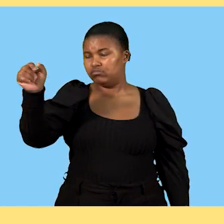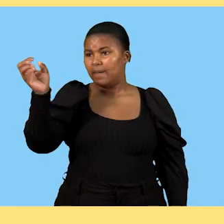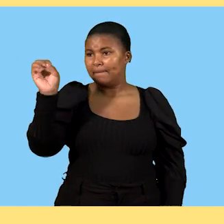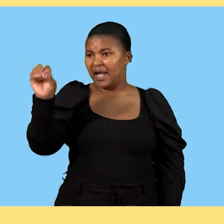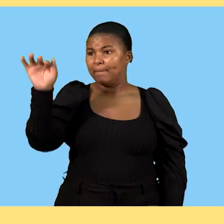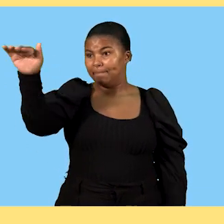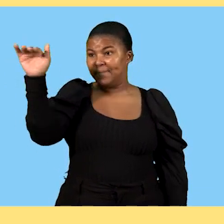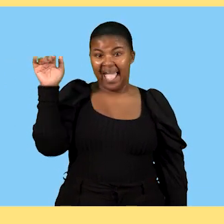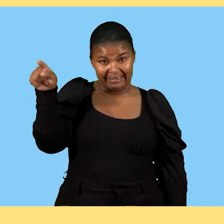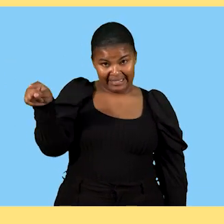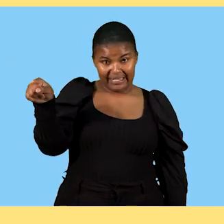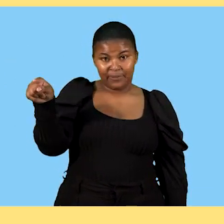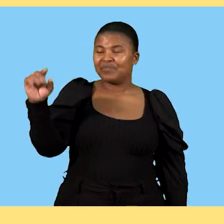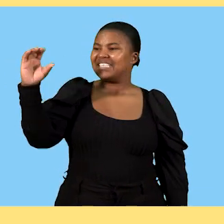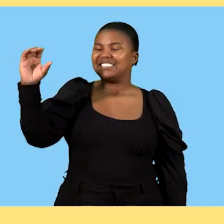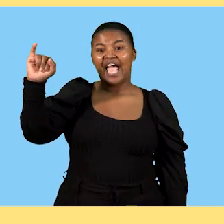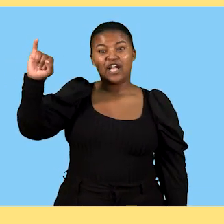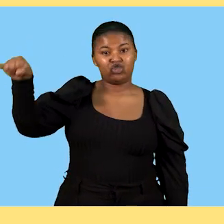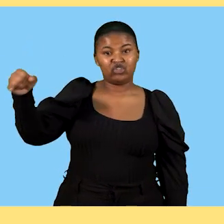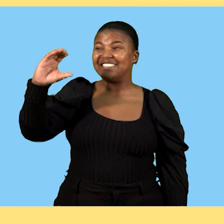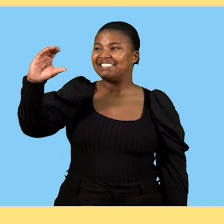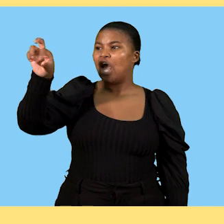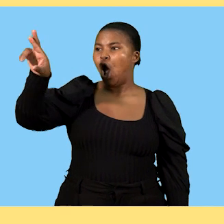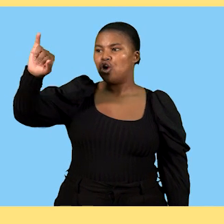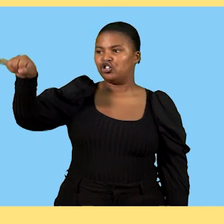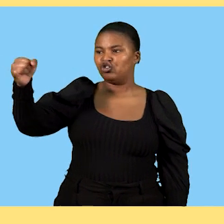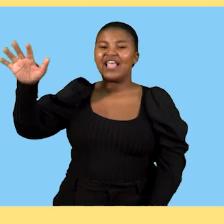say bank CRJ